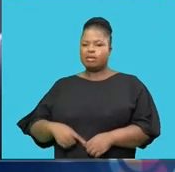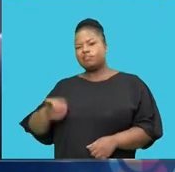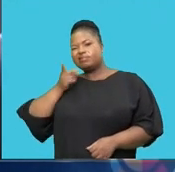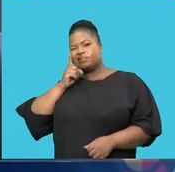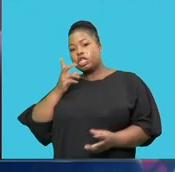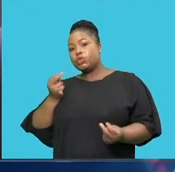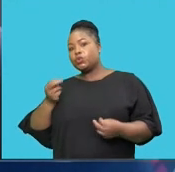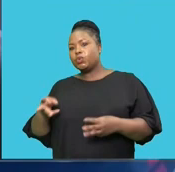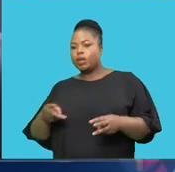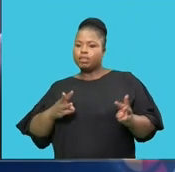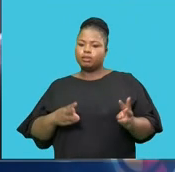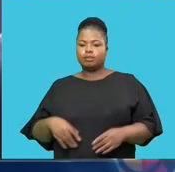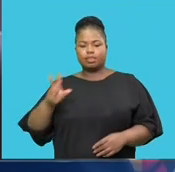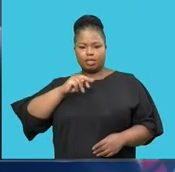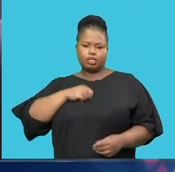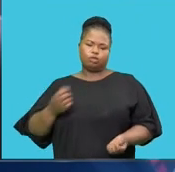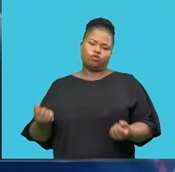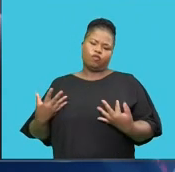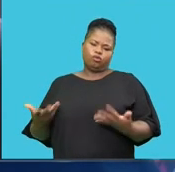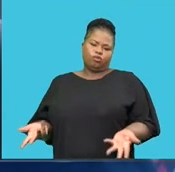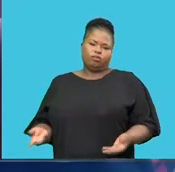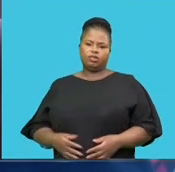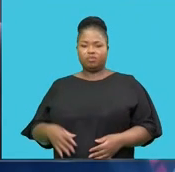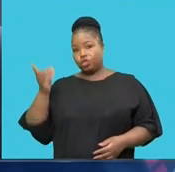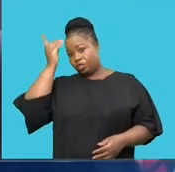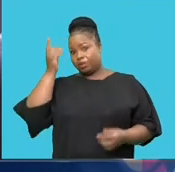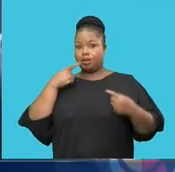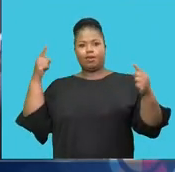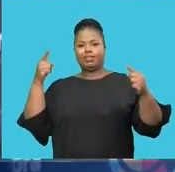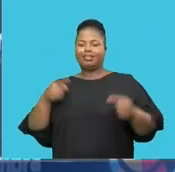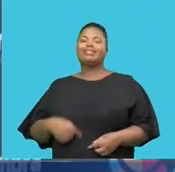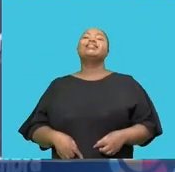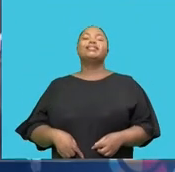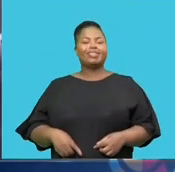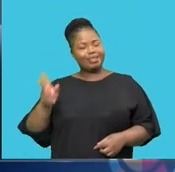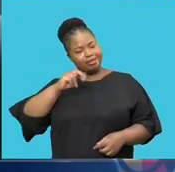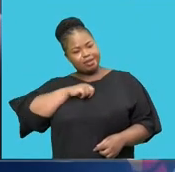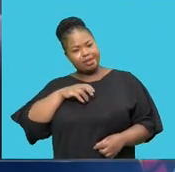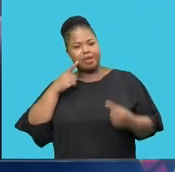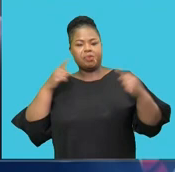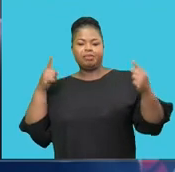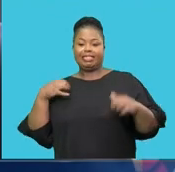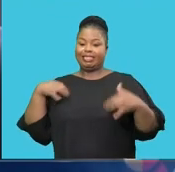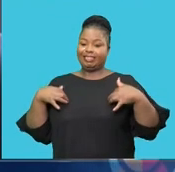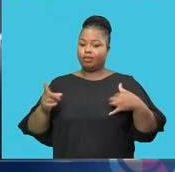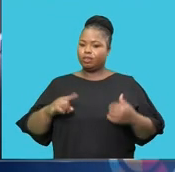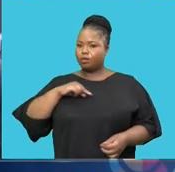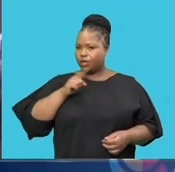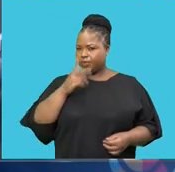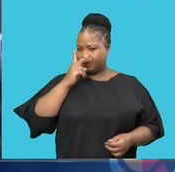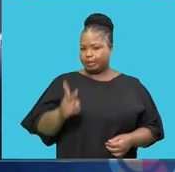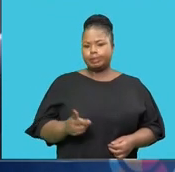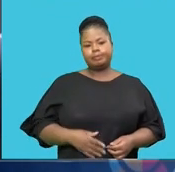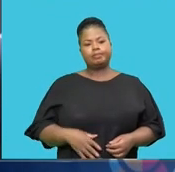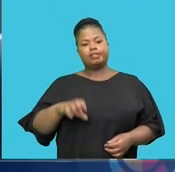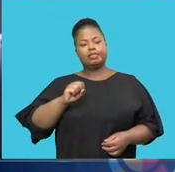and I think that's what KZN offers us. Because this is not a Durban announcement, this is a KZN announcement. And what's exciting about it is that you'll get to see